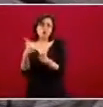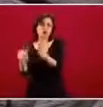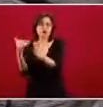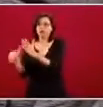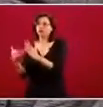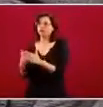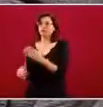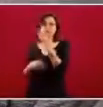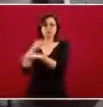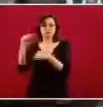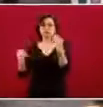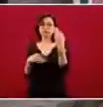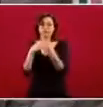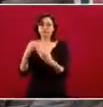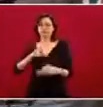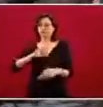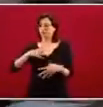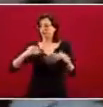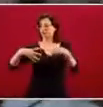breathers,